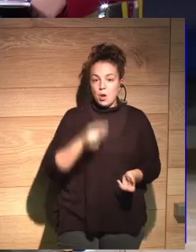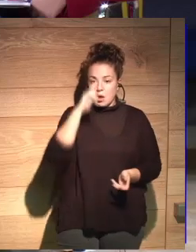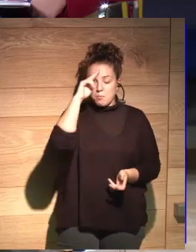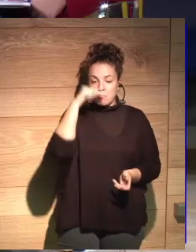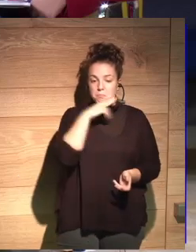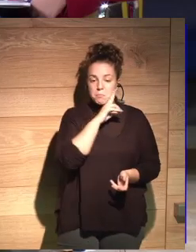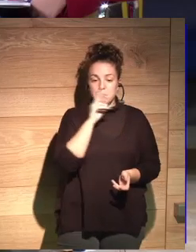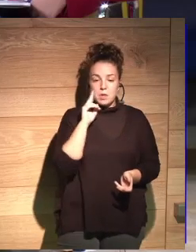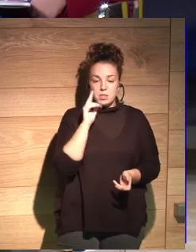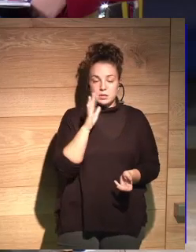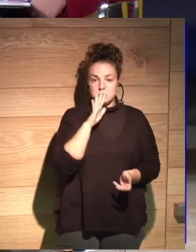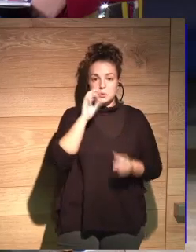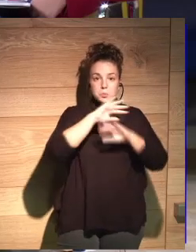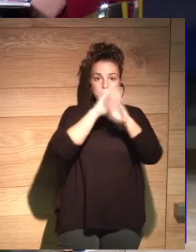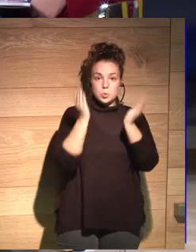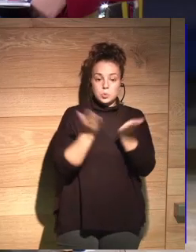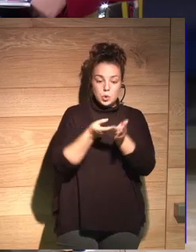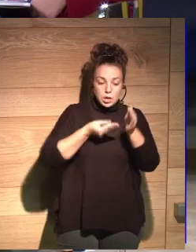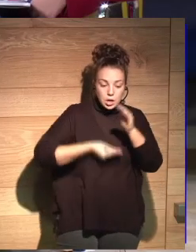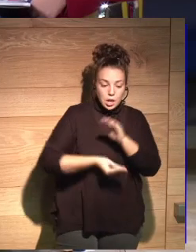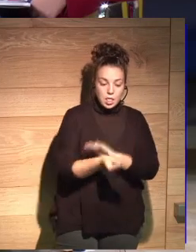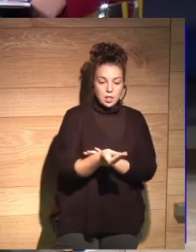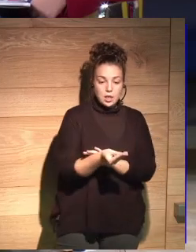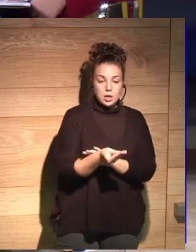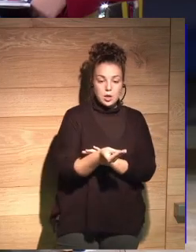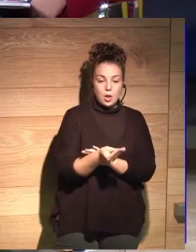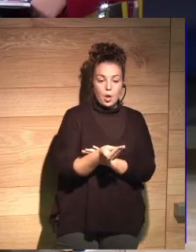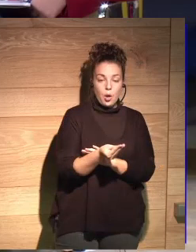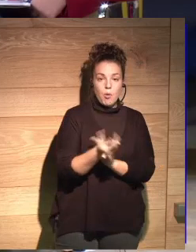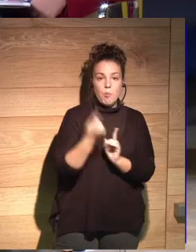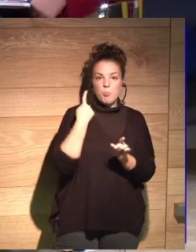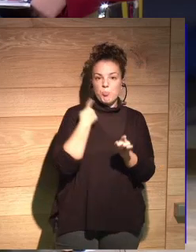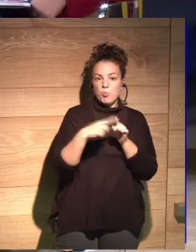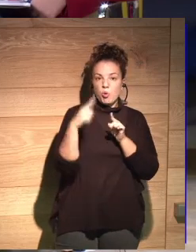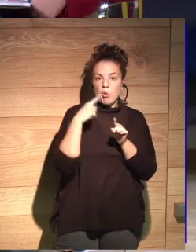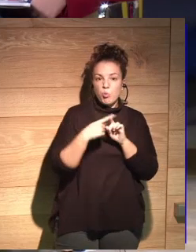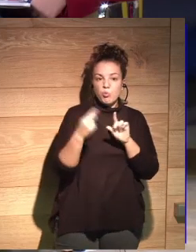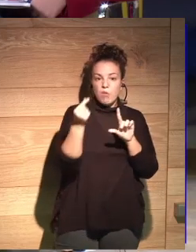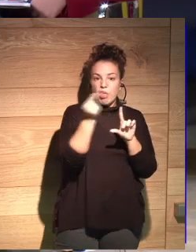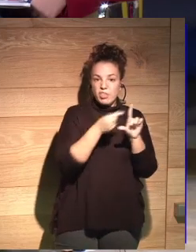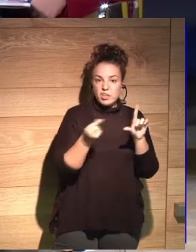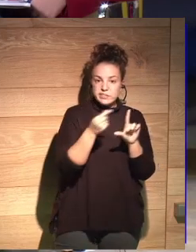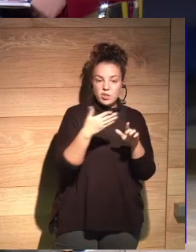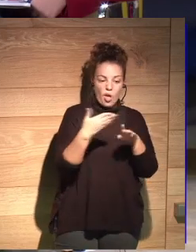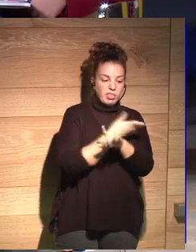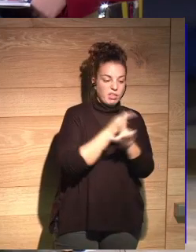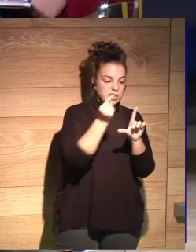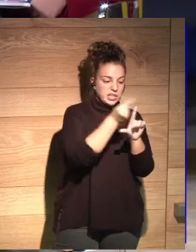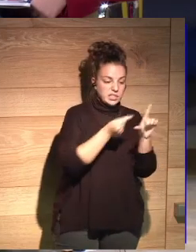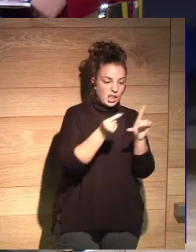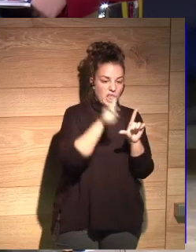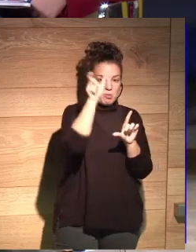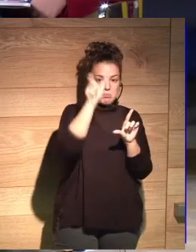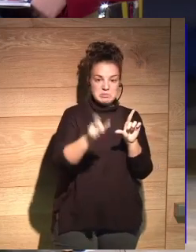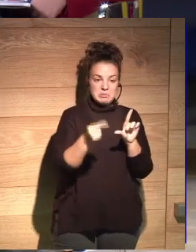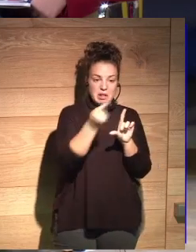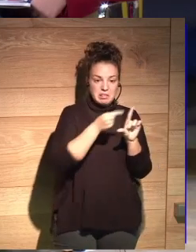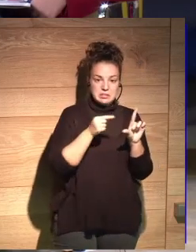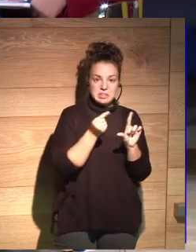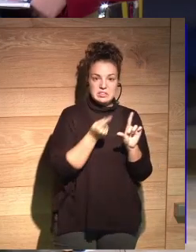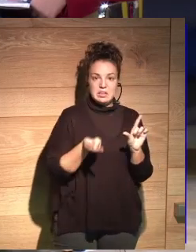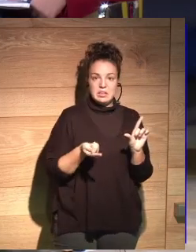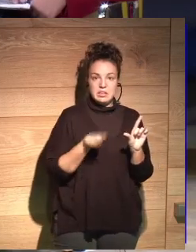But even if it's parents, to come into the world as a product of a design, having been designed by